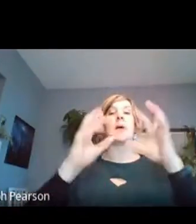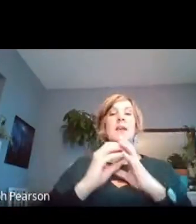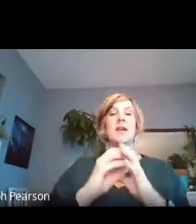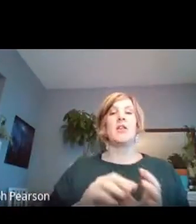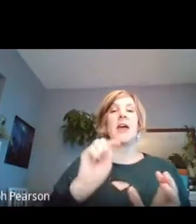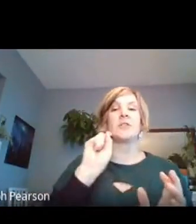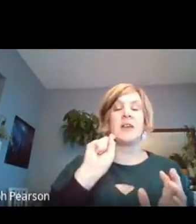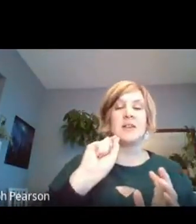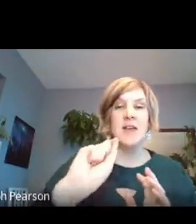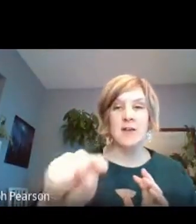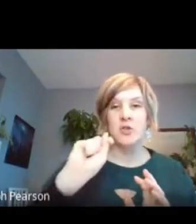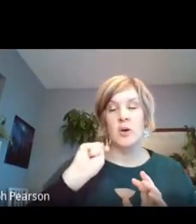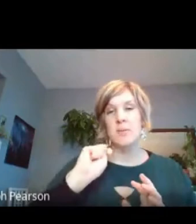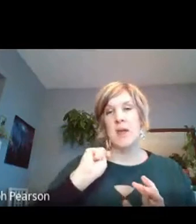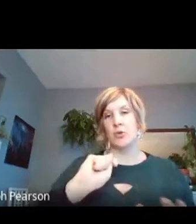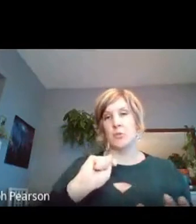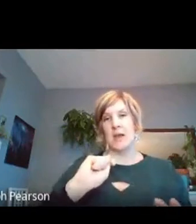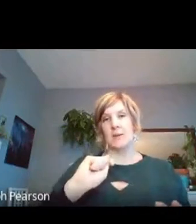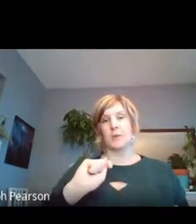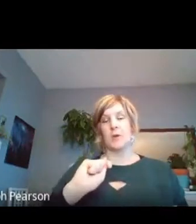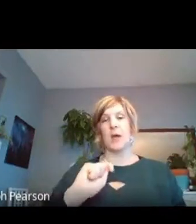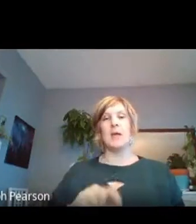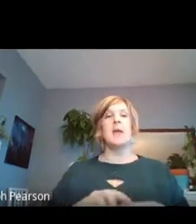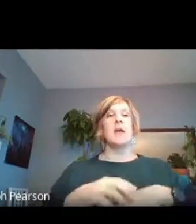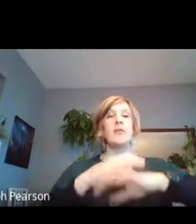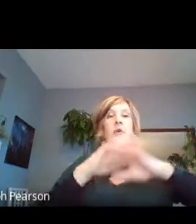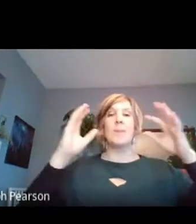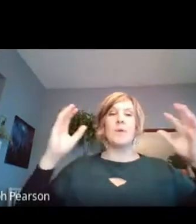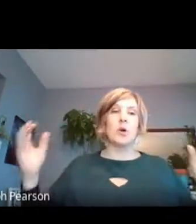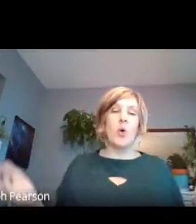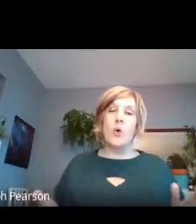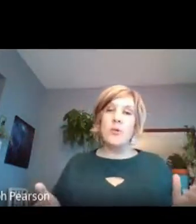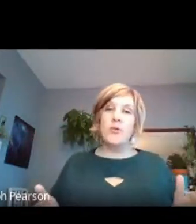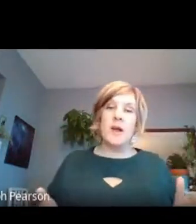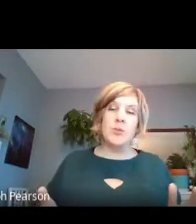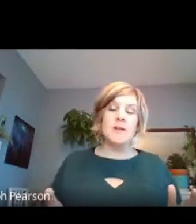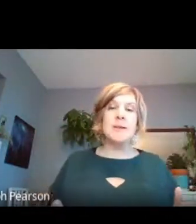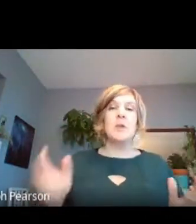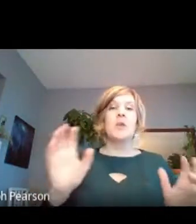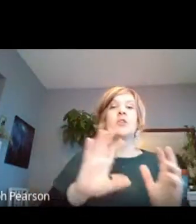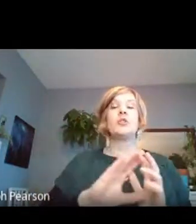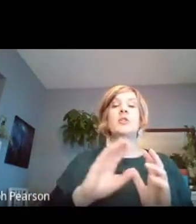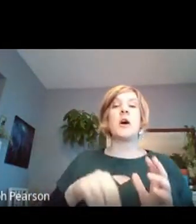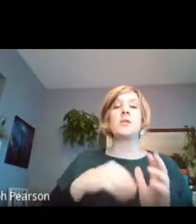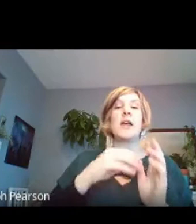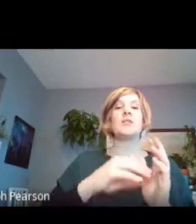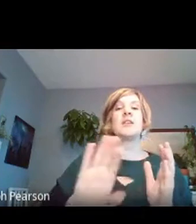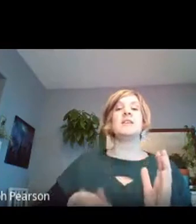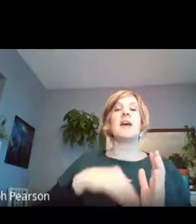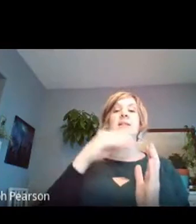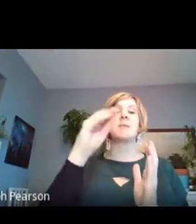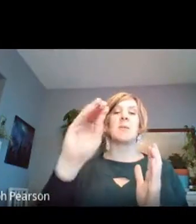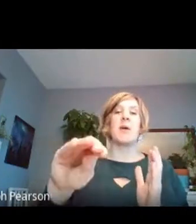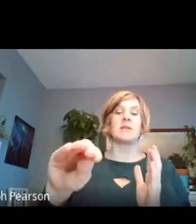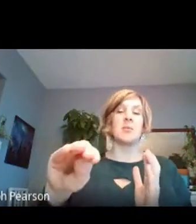you pull them back in they have to say yes join the main room again okay if you happen to record for any reason the students not only have to